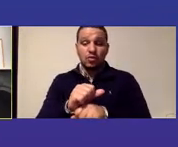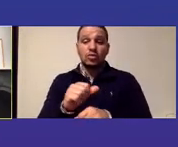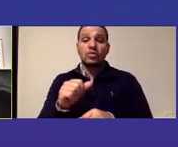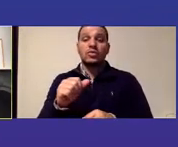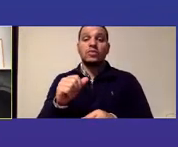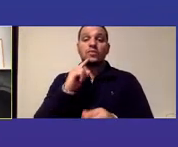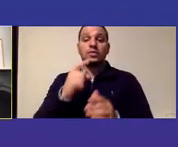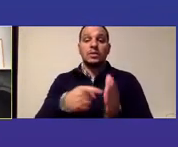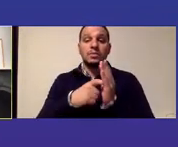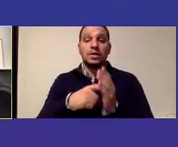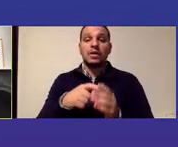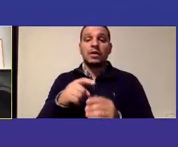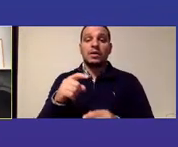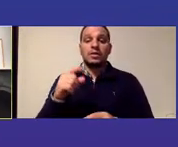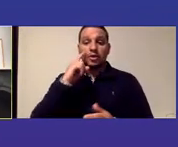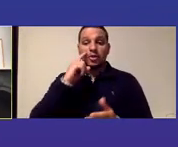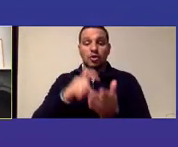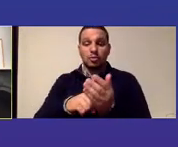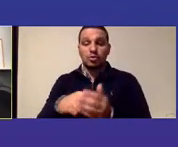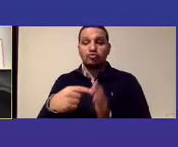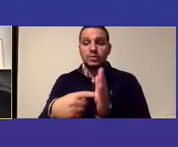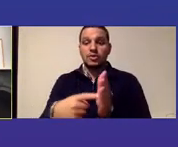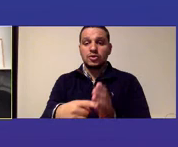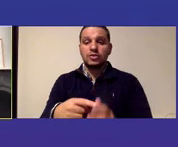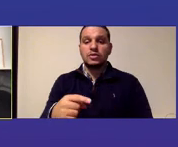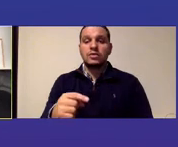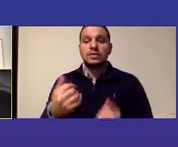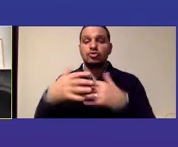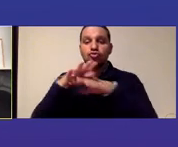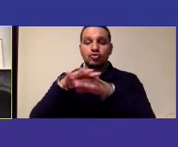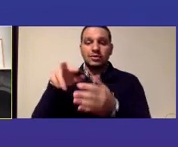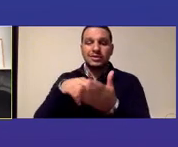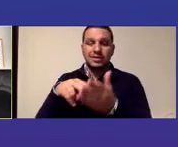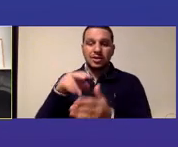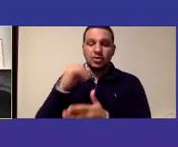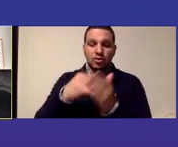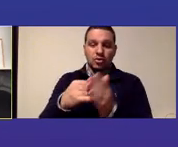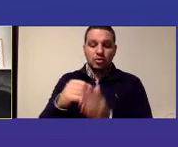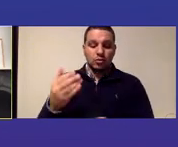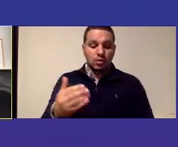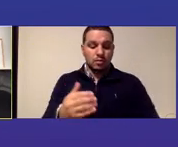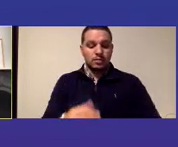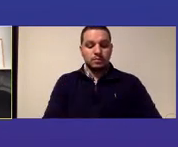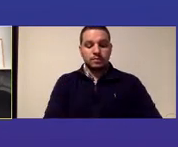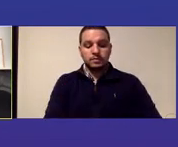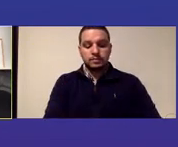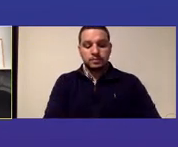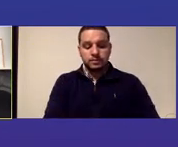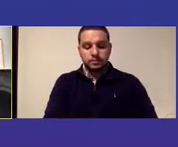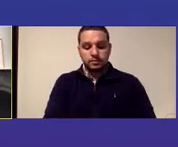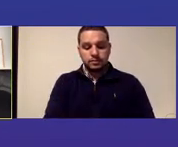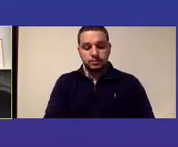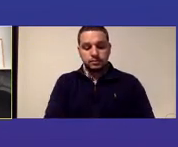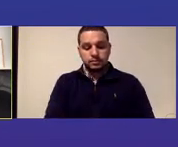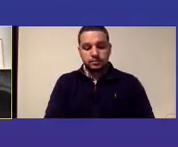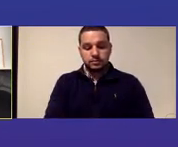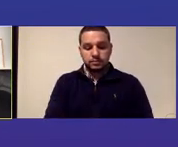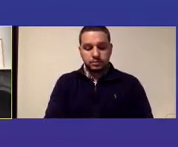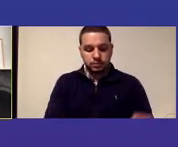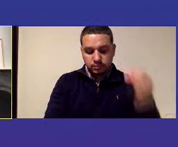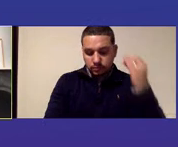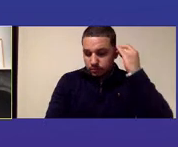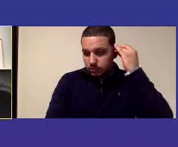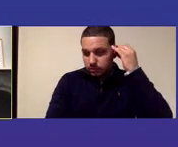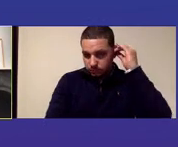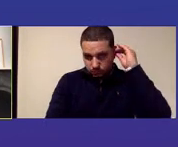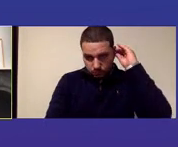to demand the acknowledgement, representation, and integration of dance and arts workers into the decision-making that would envision our